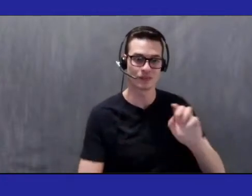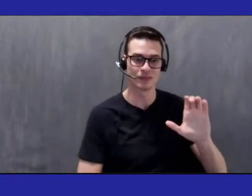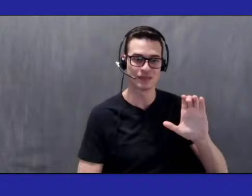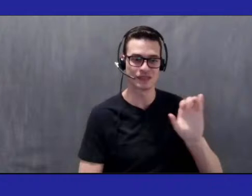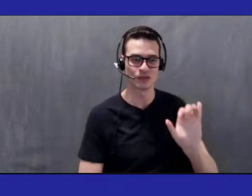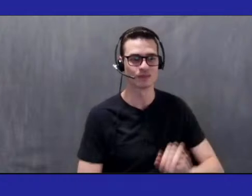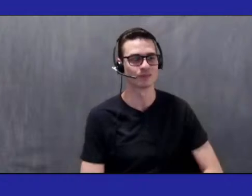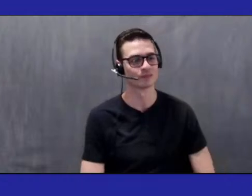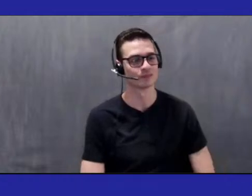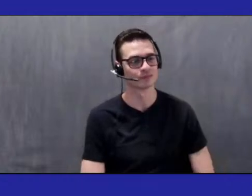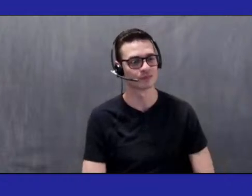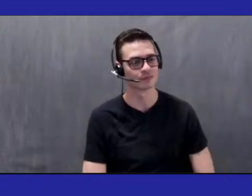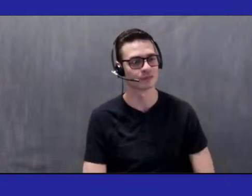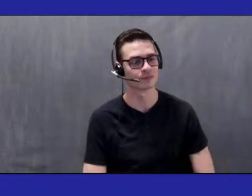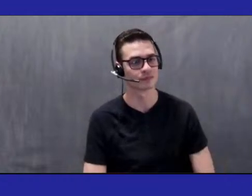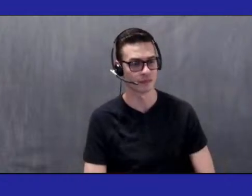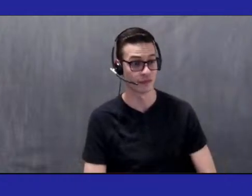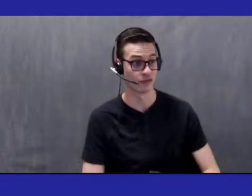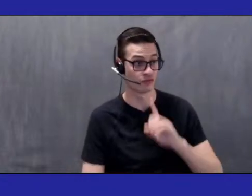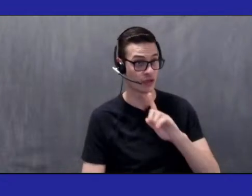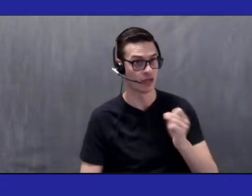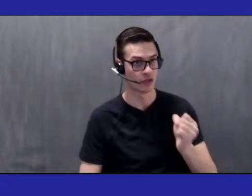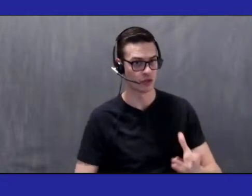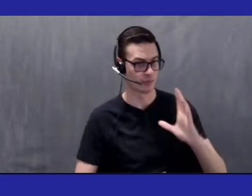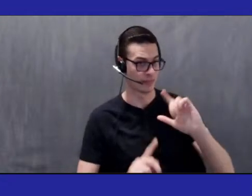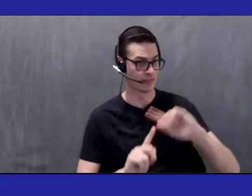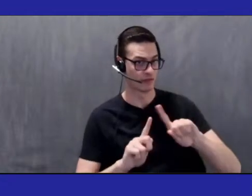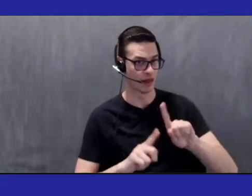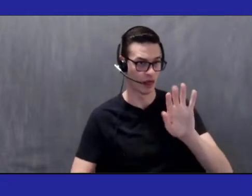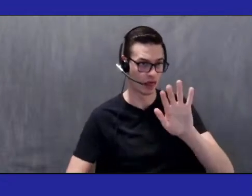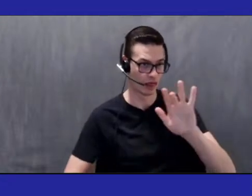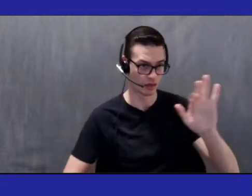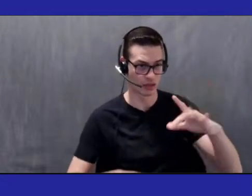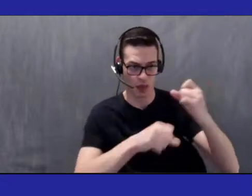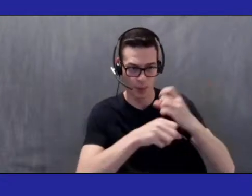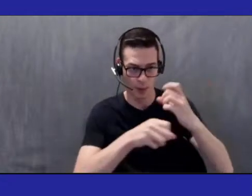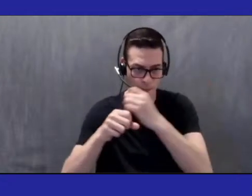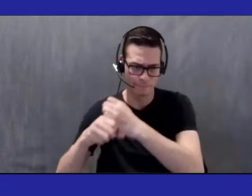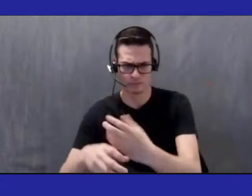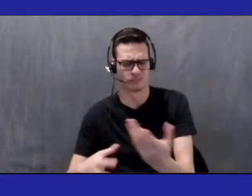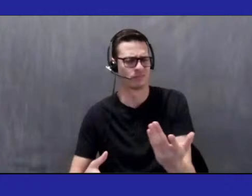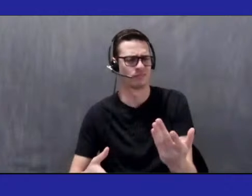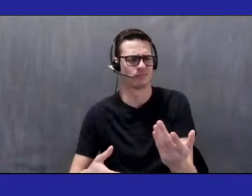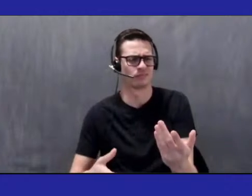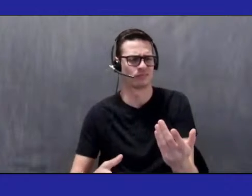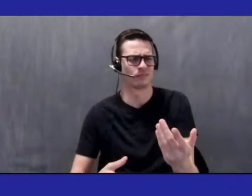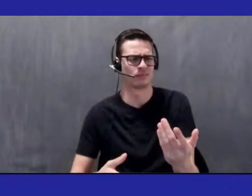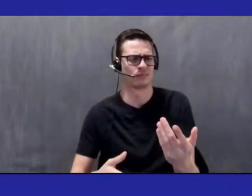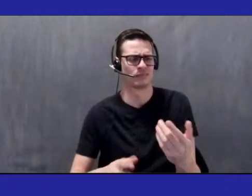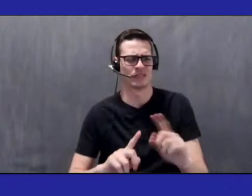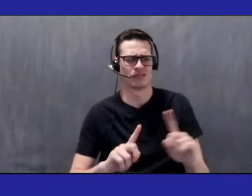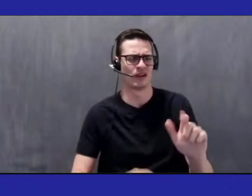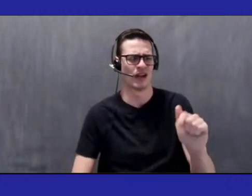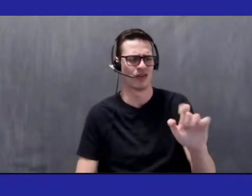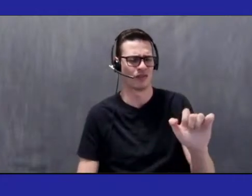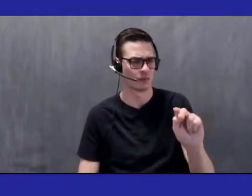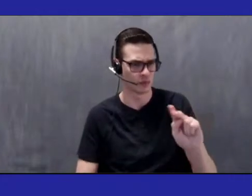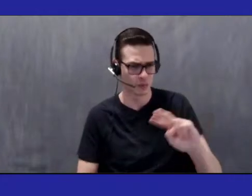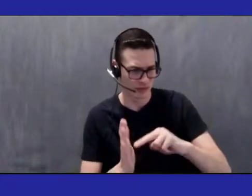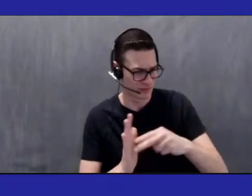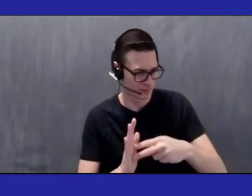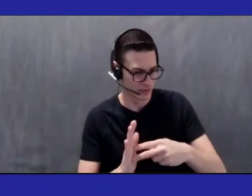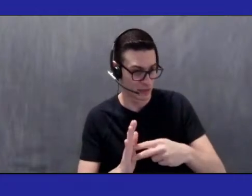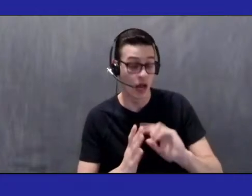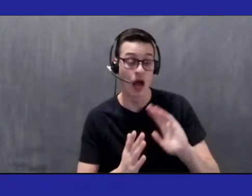find often there's just way too many acronyms out there. So it's very helpful. Our website is in good plain English, I think.